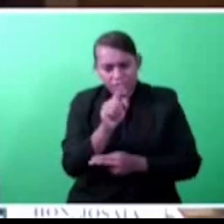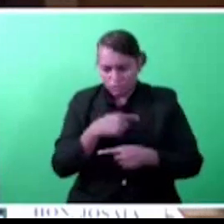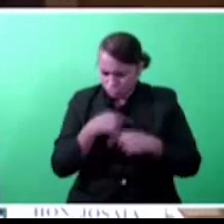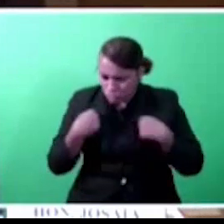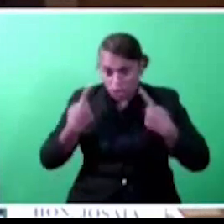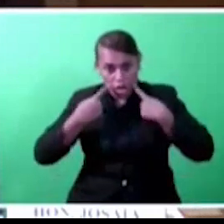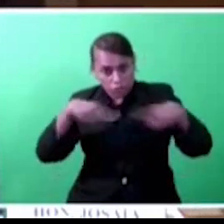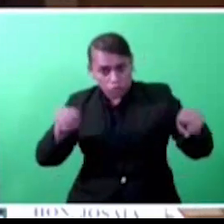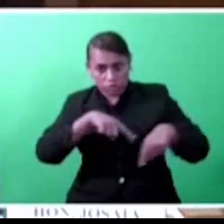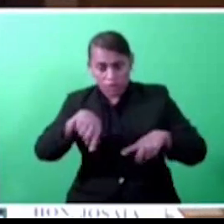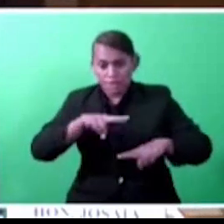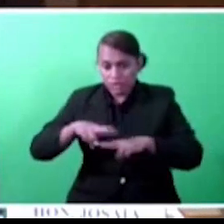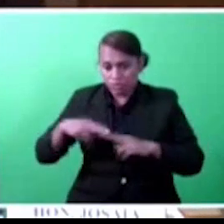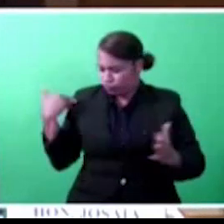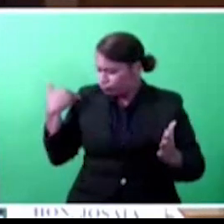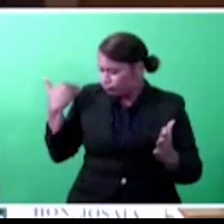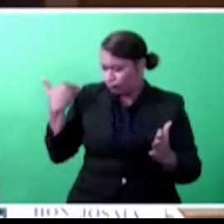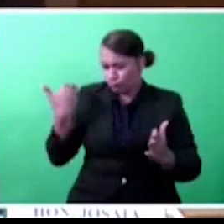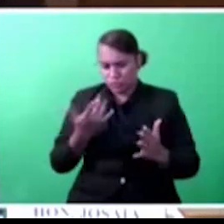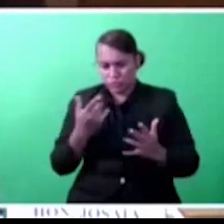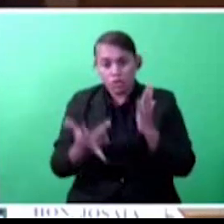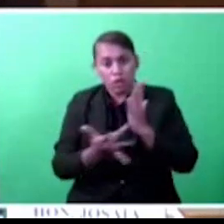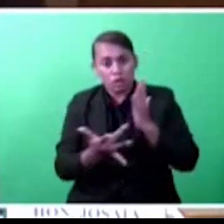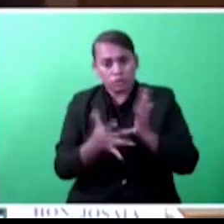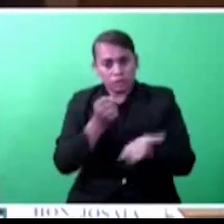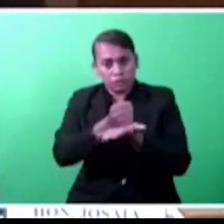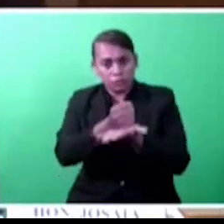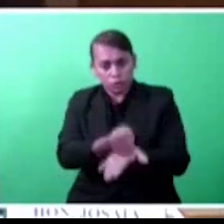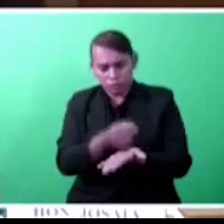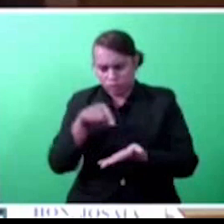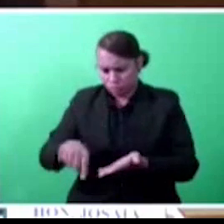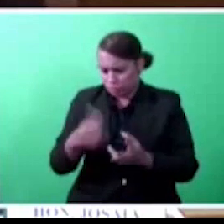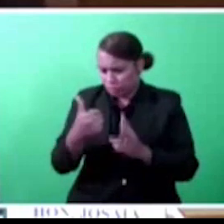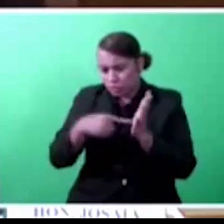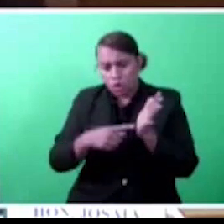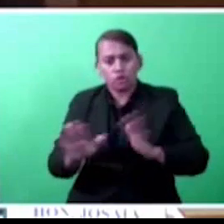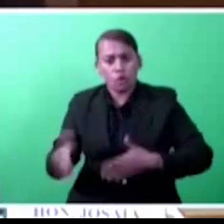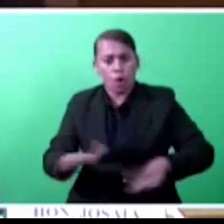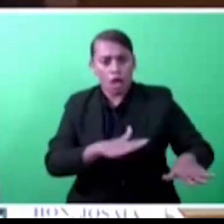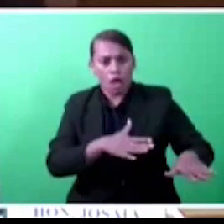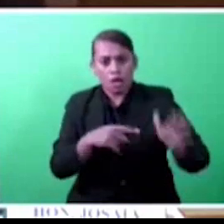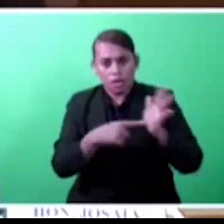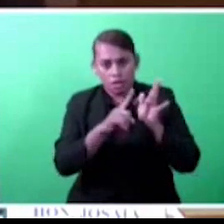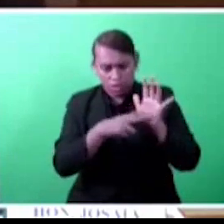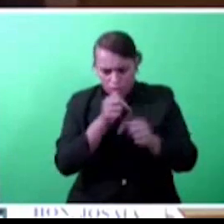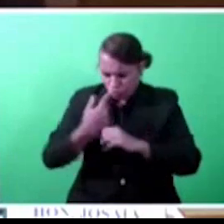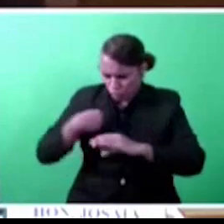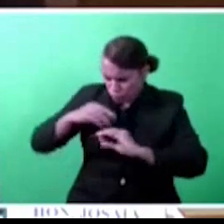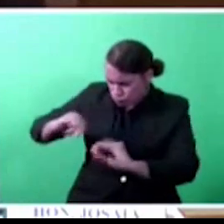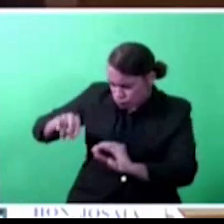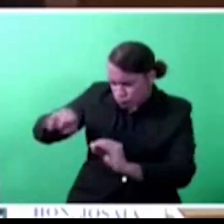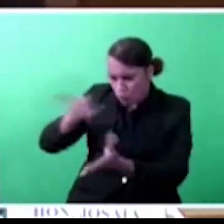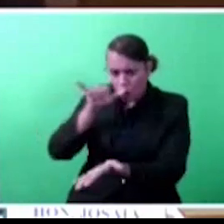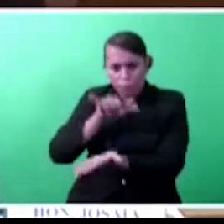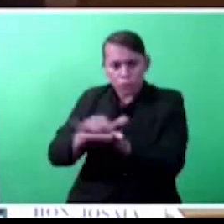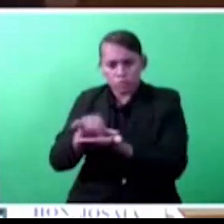recently provided technical support to Tonga in the areas of air navigation services and aeronautical maintenance, Mr. Speaker, sir. So,